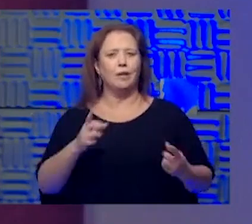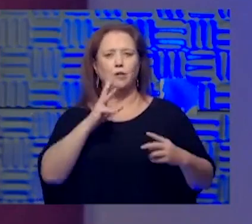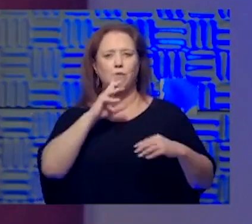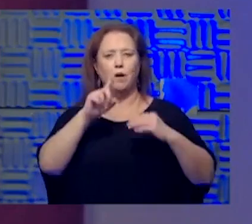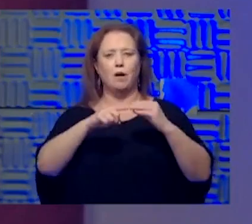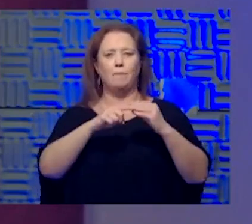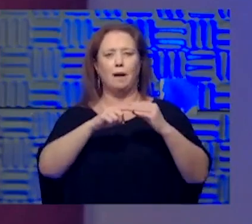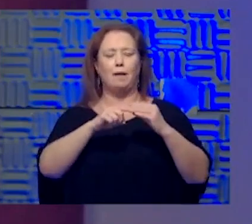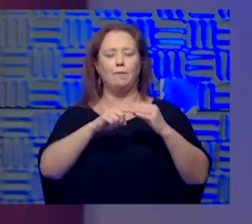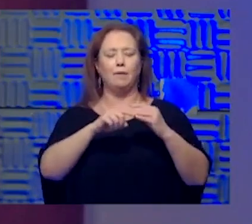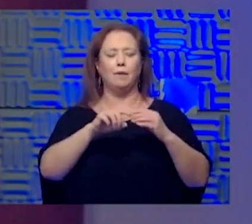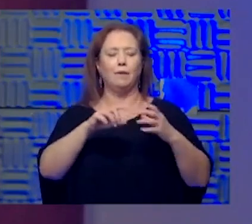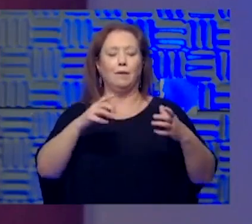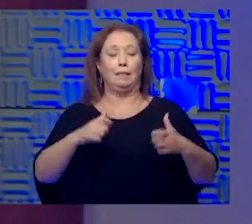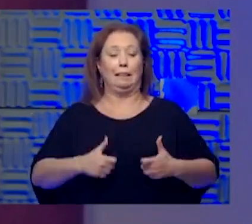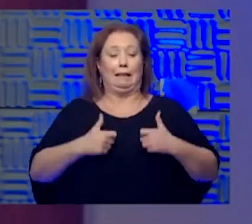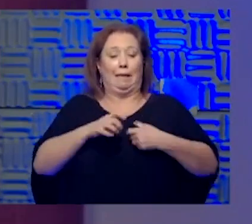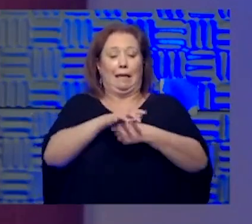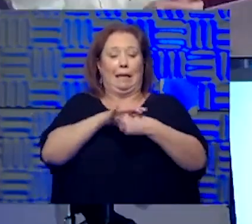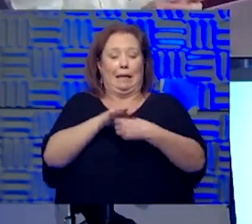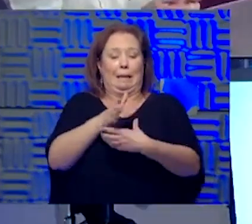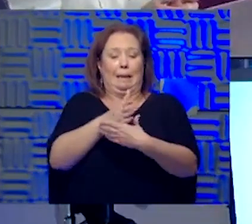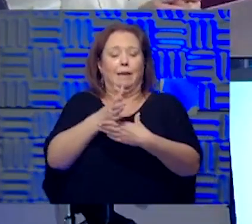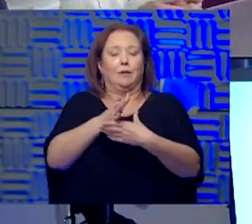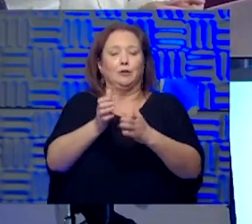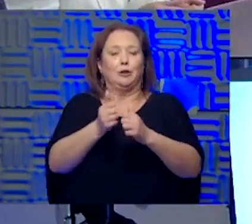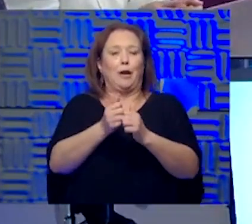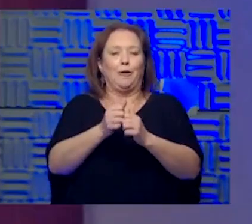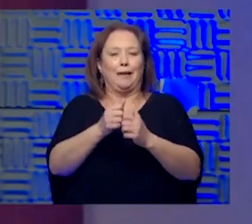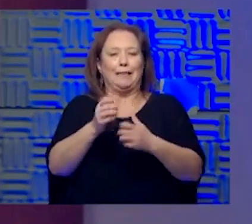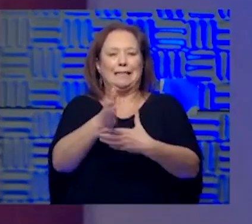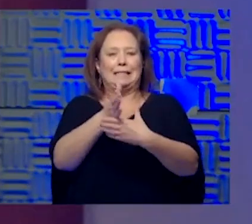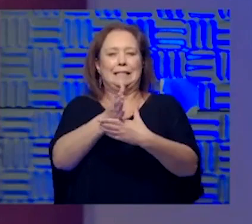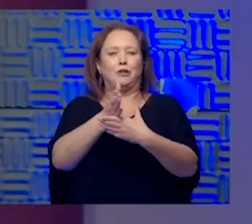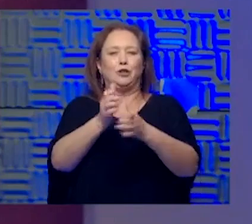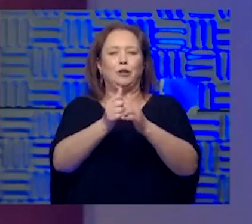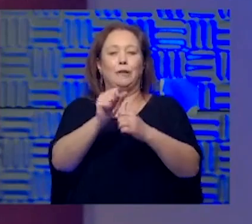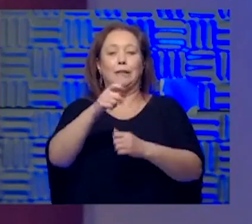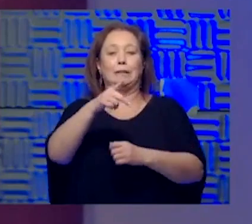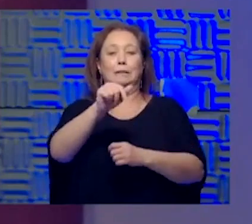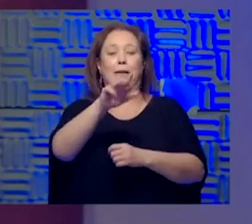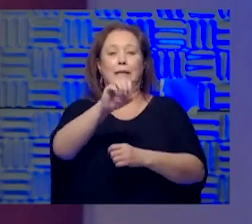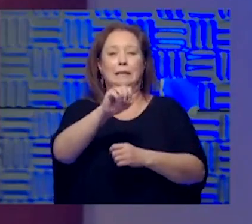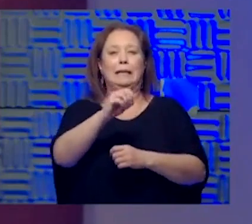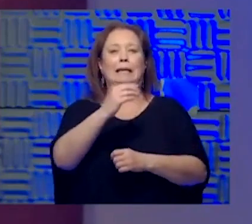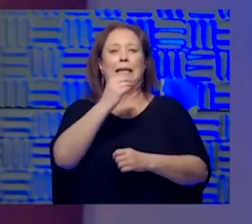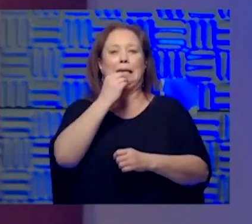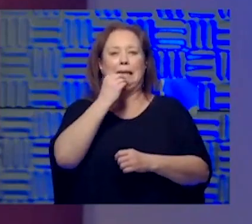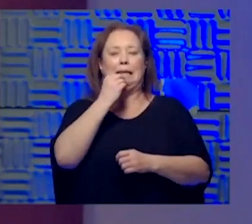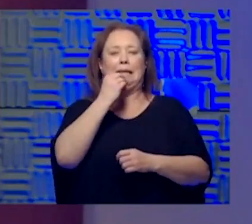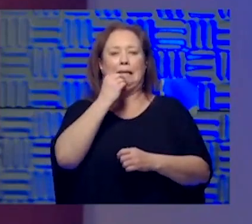about the bubble all the time, you're probably in those people's bubble. You're in a bubble. And so you need to dine with the people